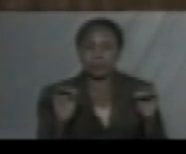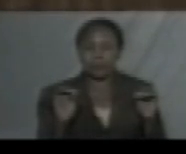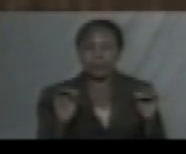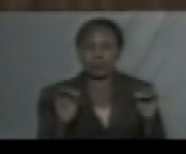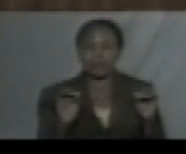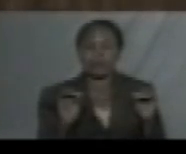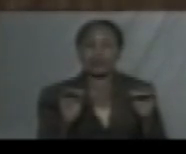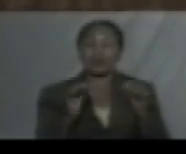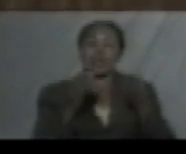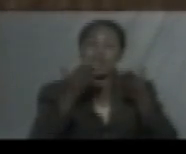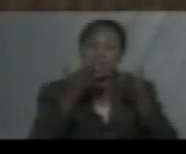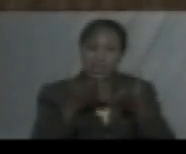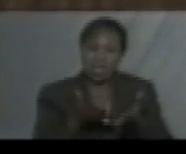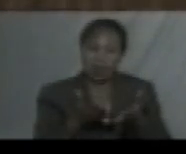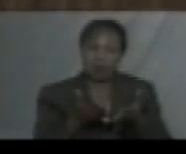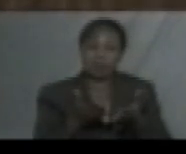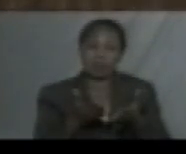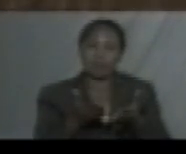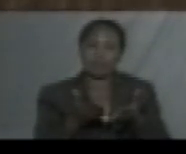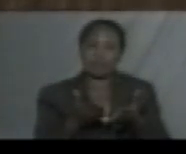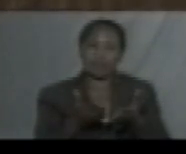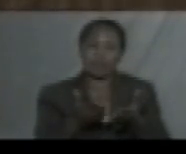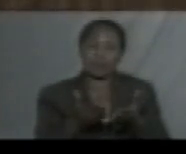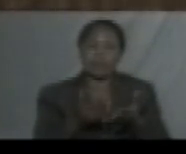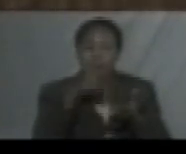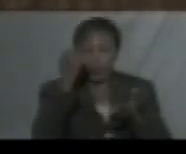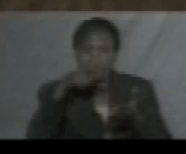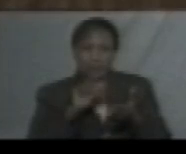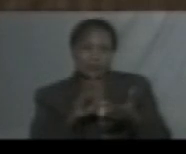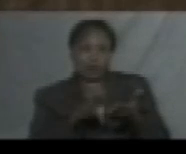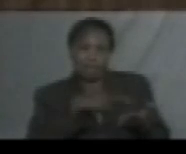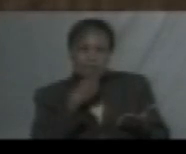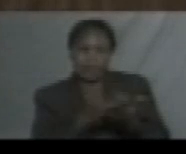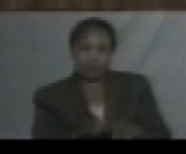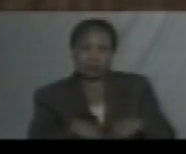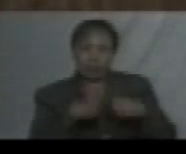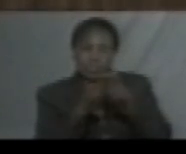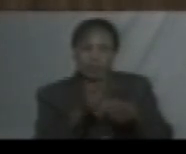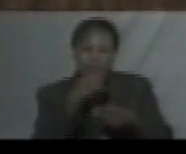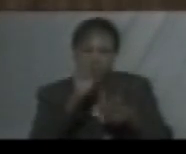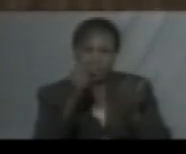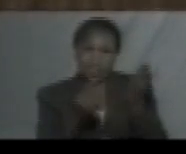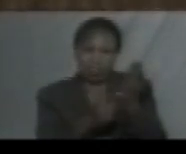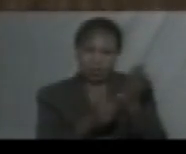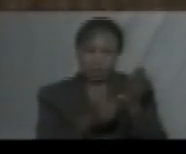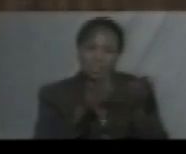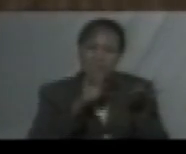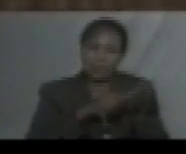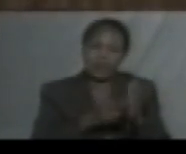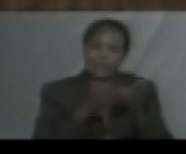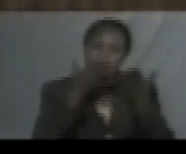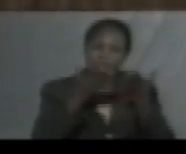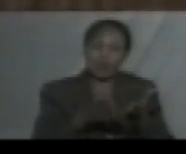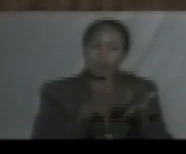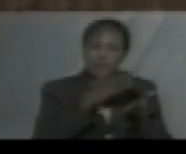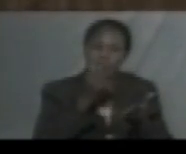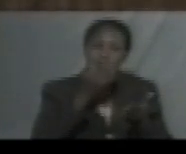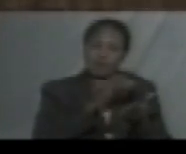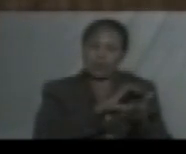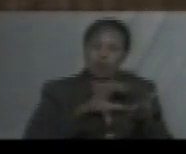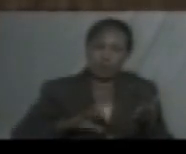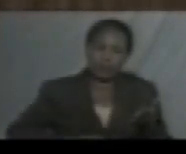deployed a failed EVI technology, it is then easy for the Commission to wish away